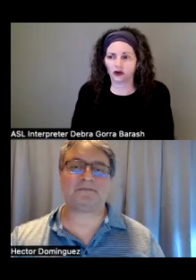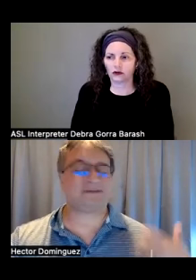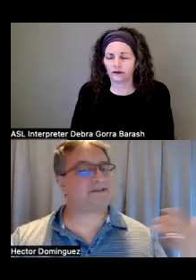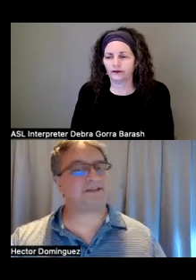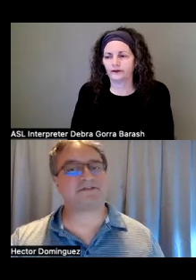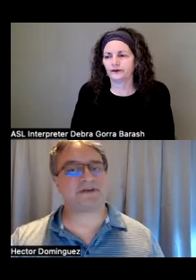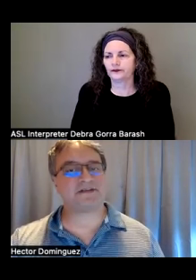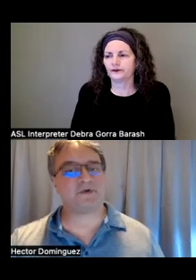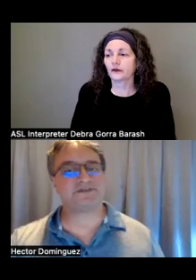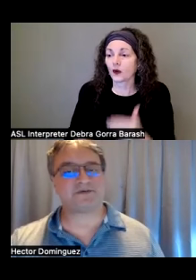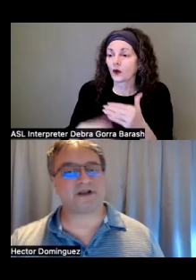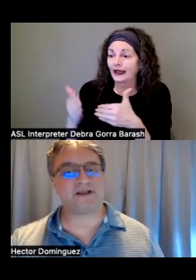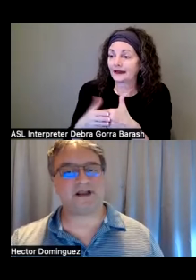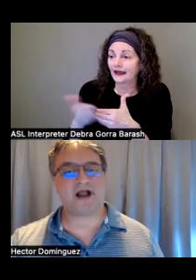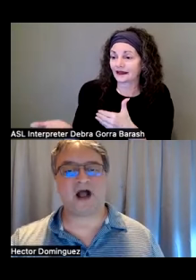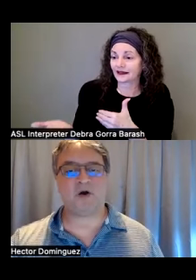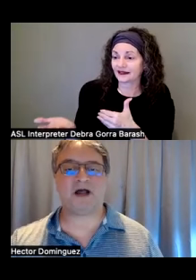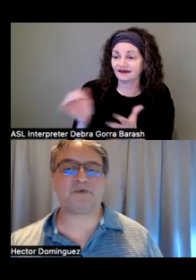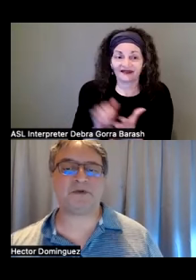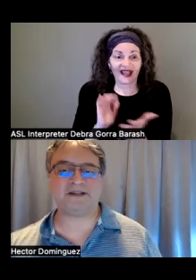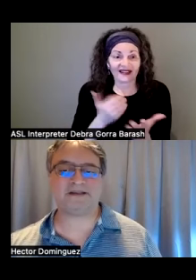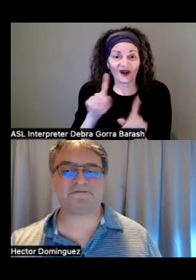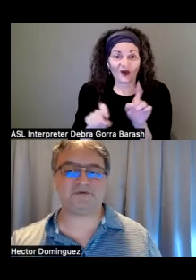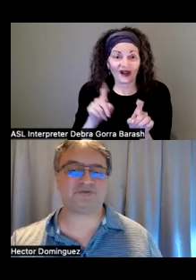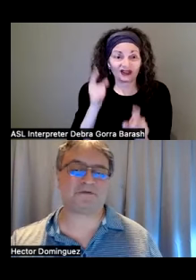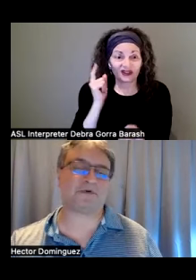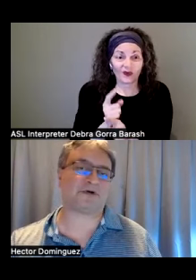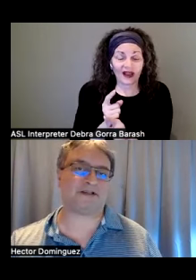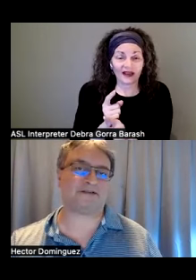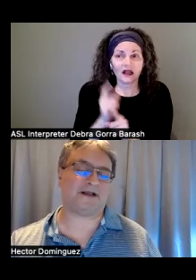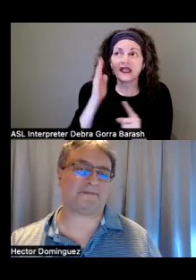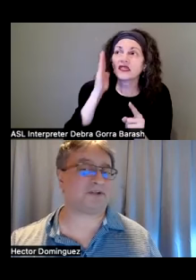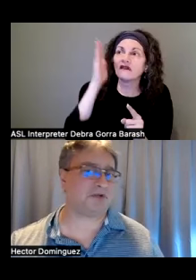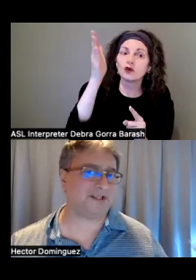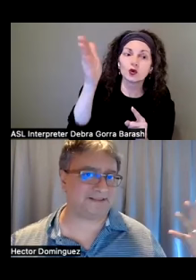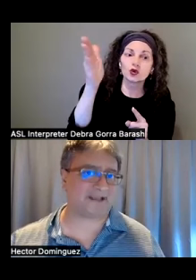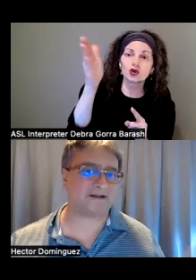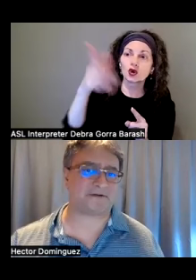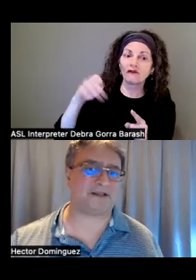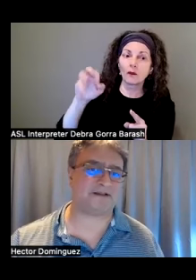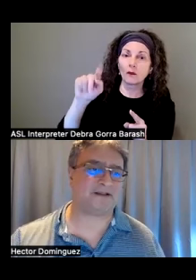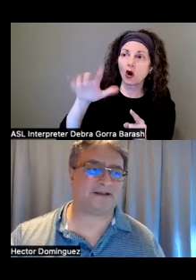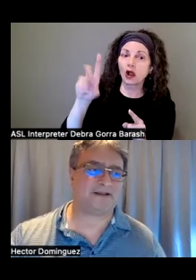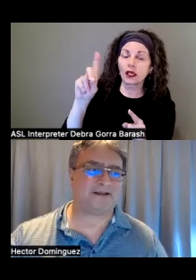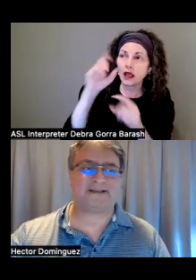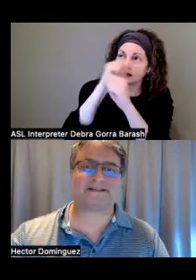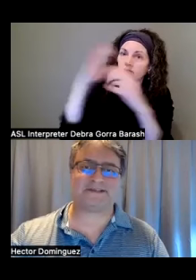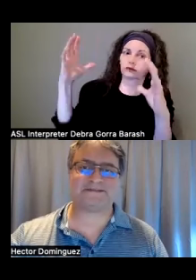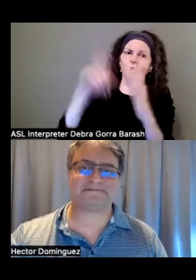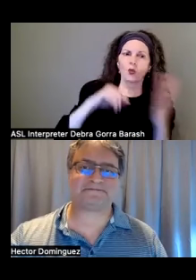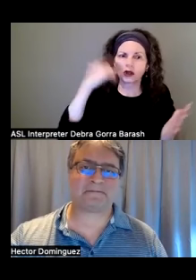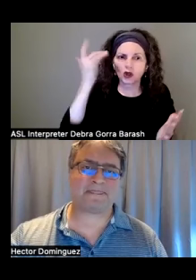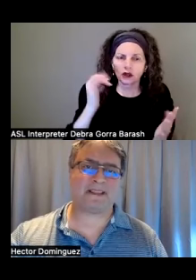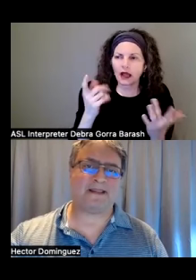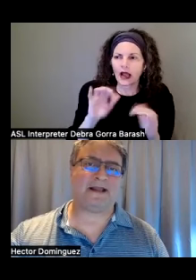So this raises the question, right? How are we building the future of Portland, particularly in tech, right? Next,